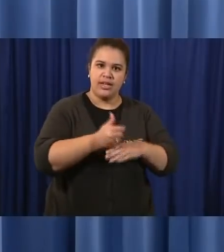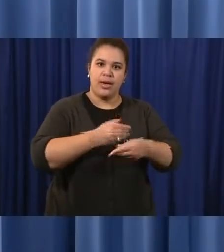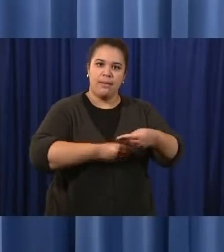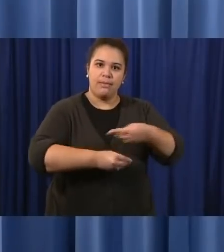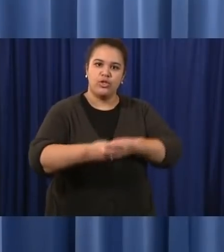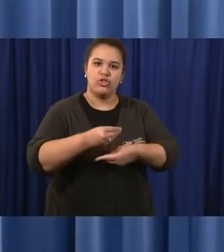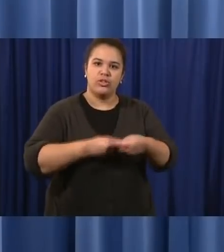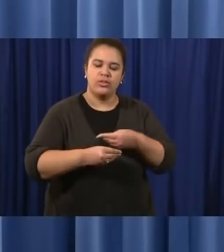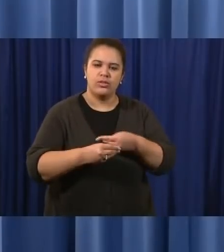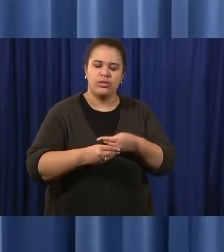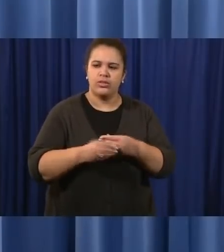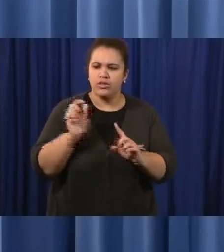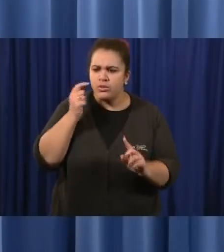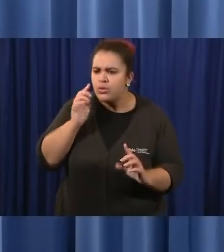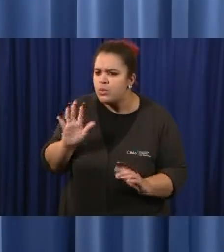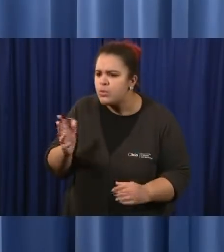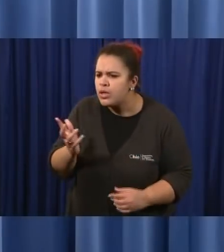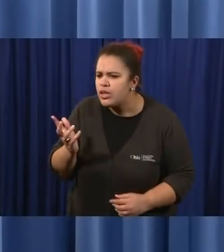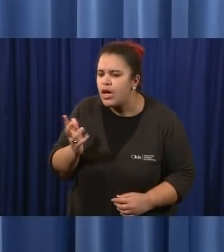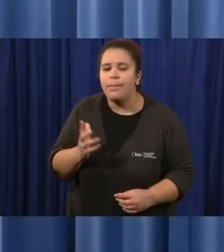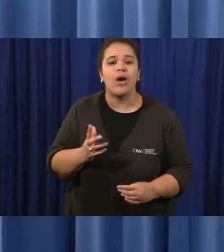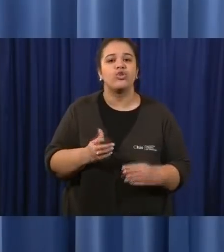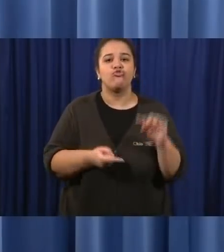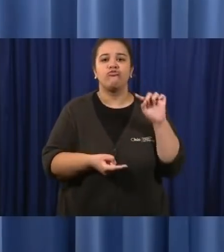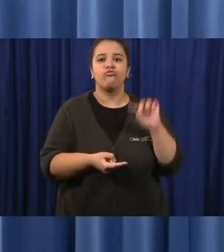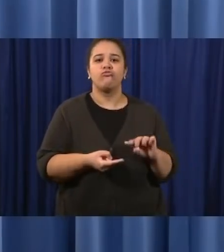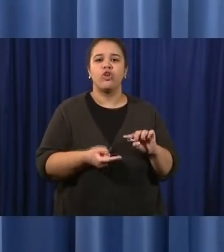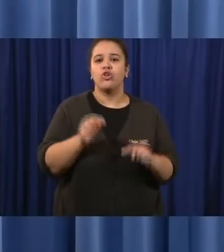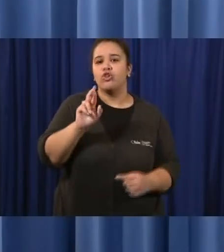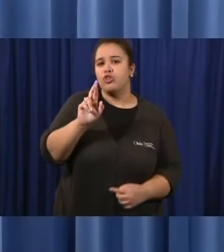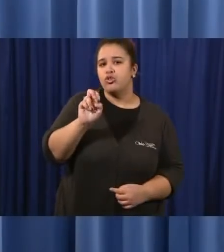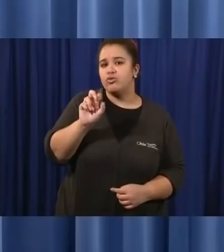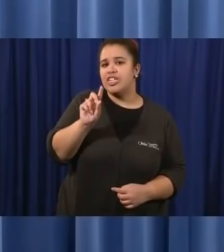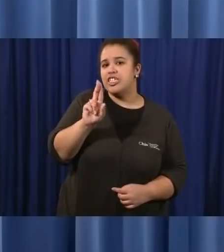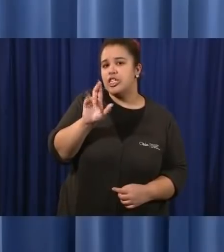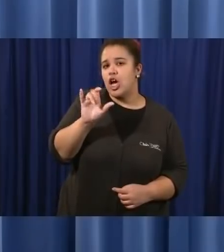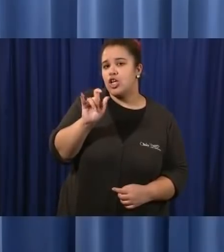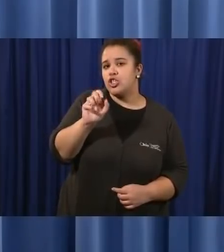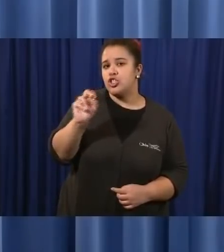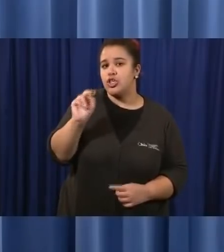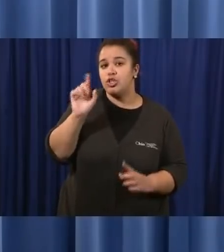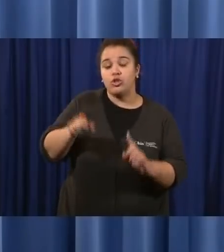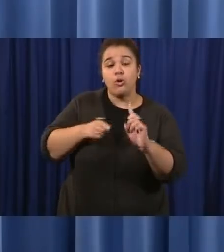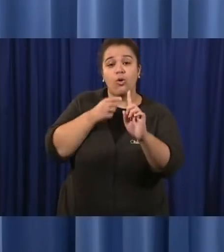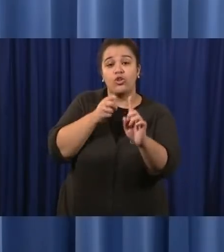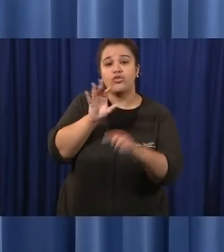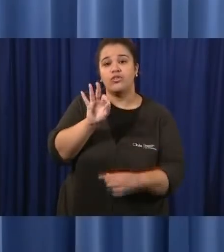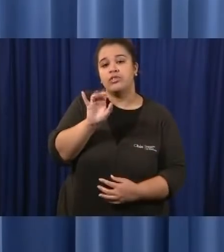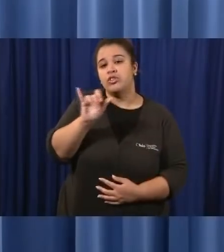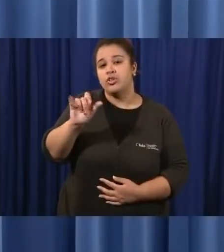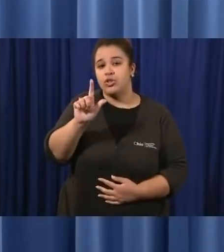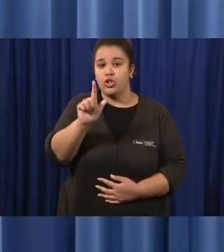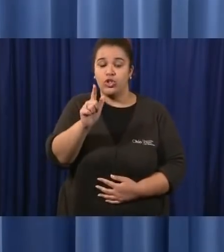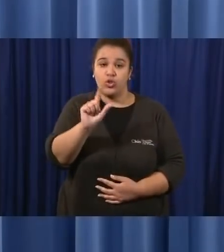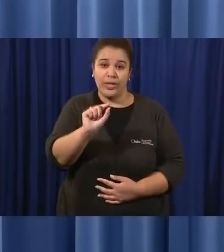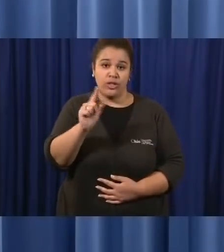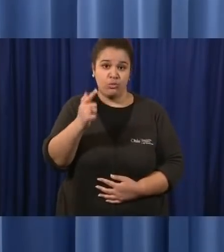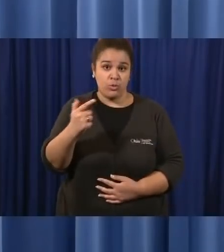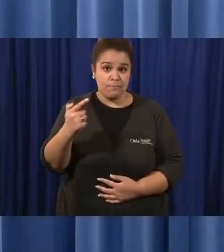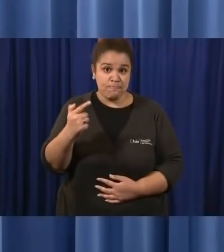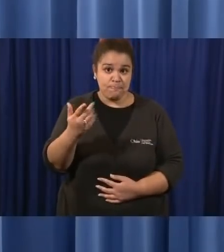What kind of what? What was the word? Reduction targets for FY21 for state agencies.